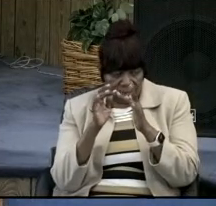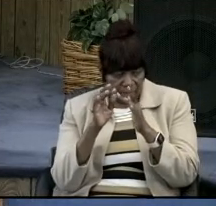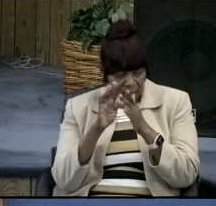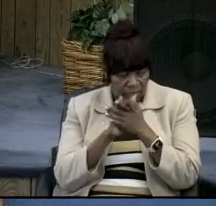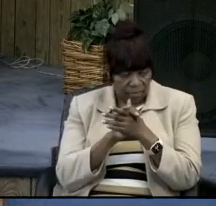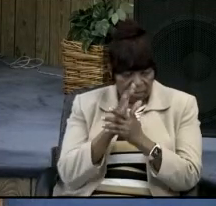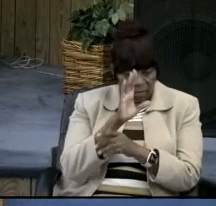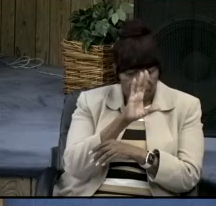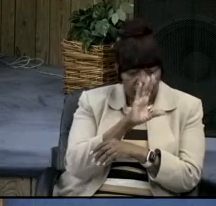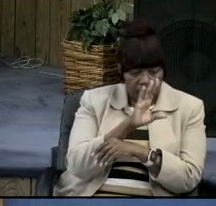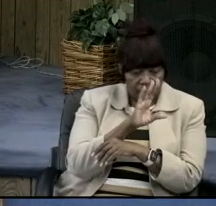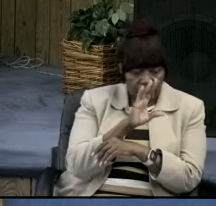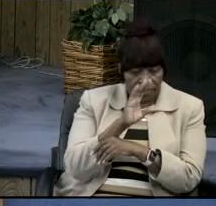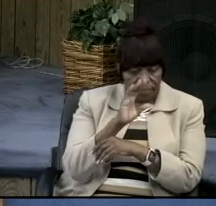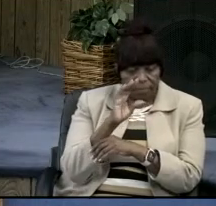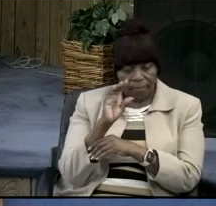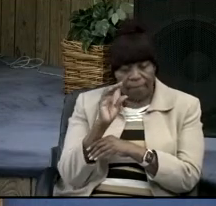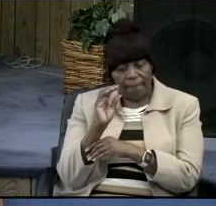And